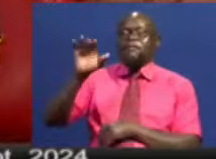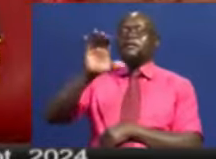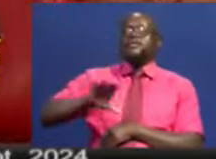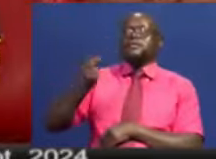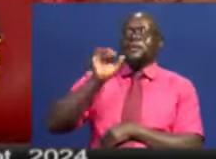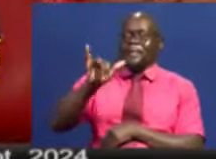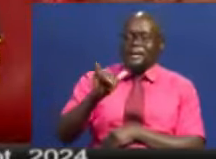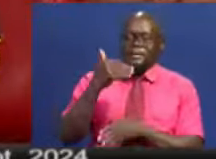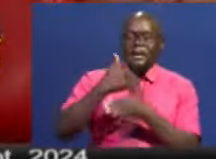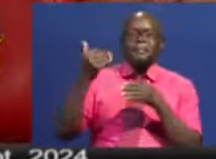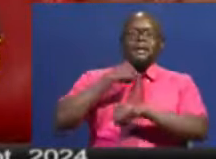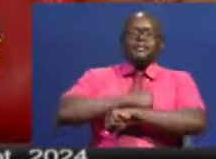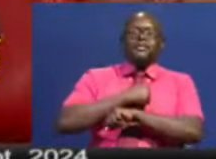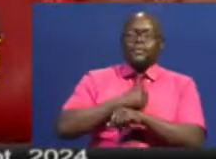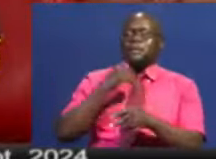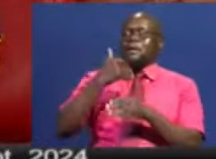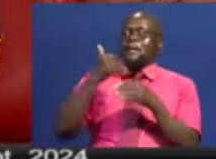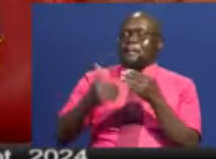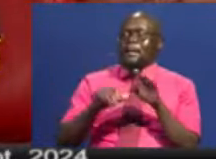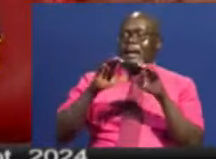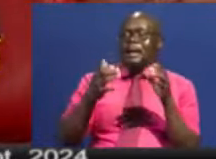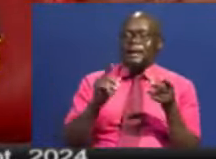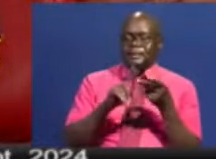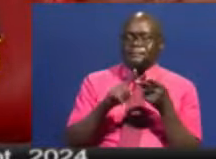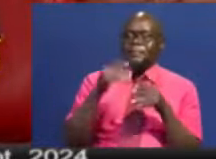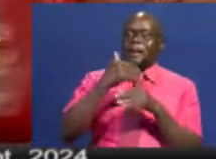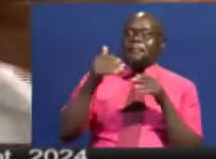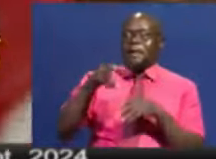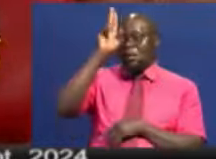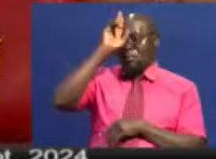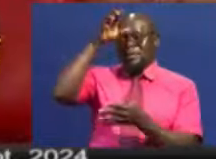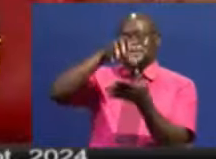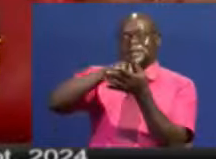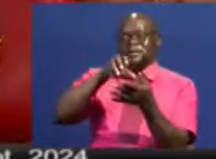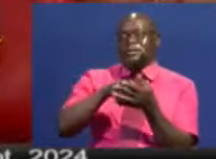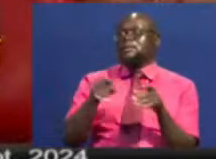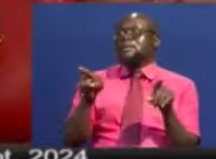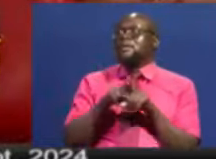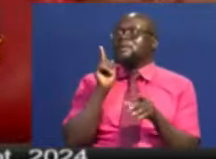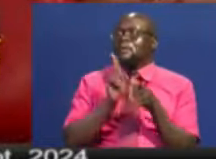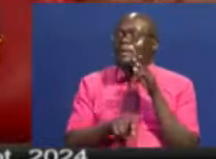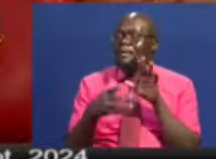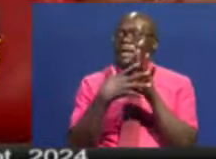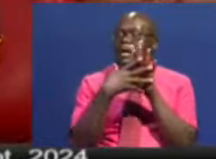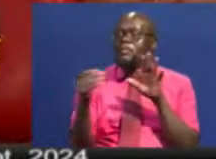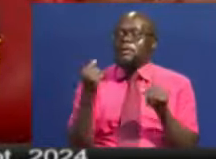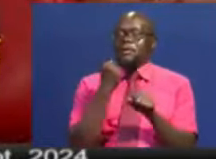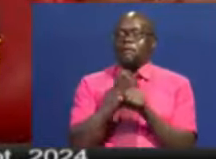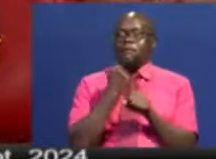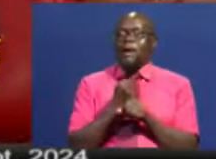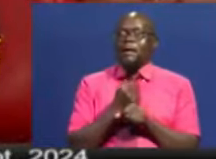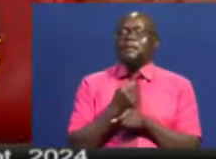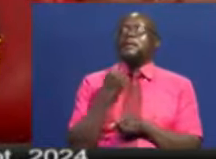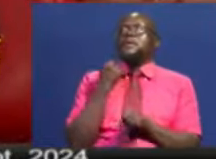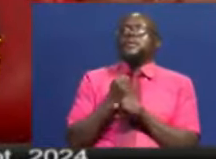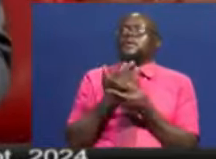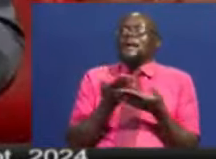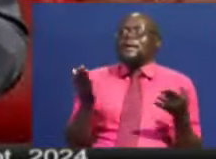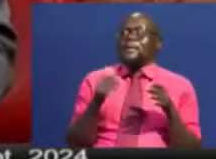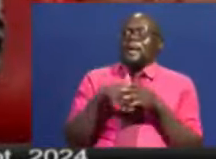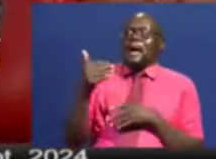so that it can build schools, it can build classes, it can build police station, and they're saying there's duplication of functions. We don't do